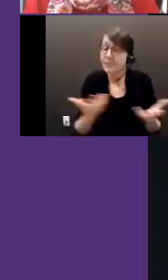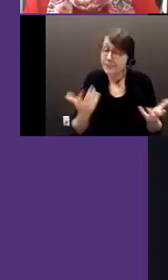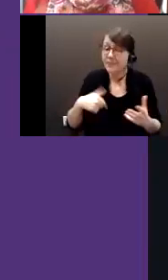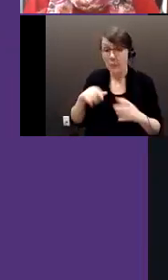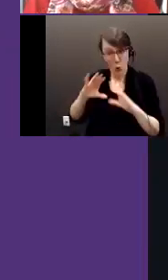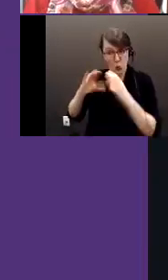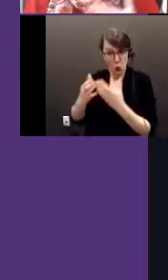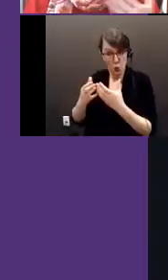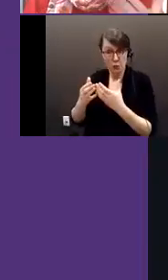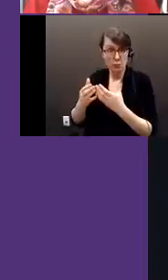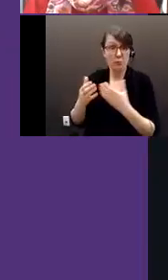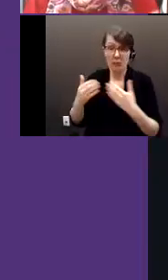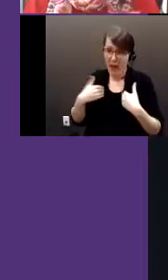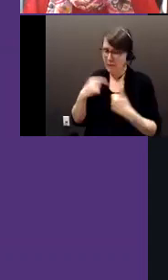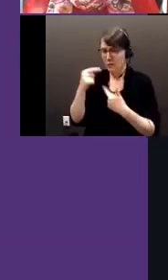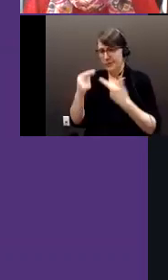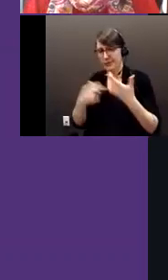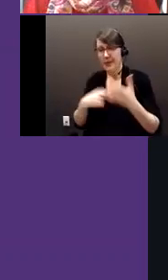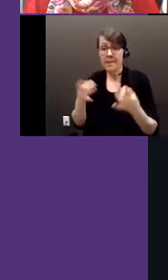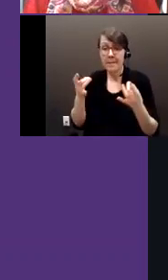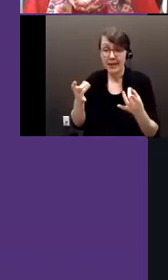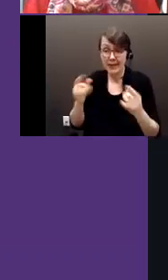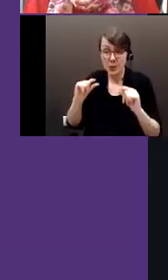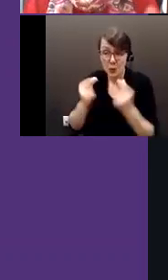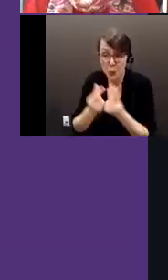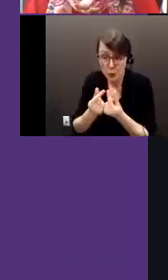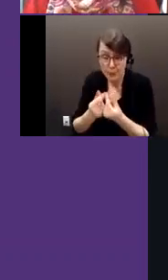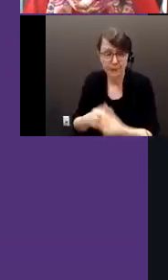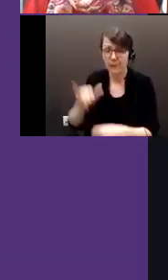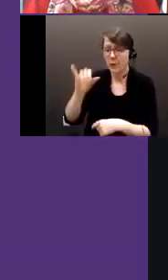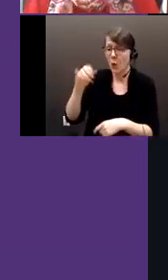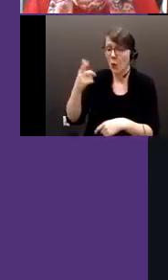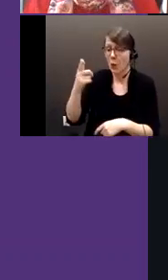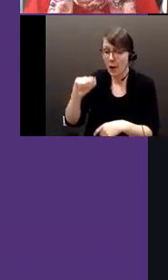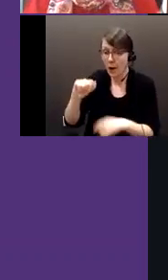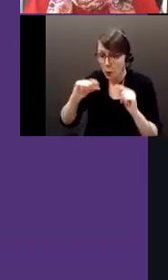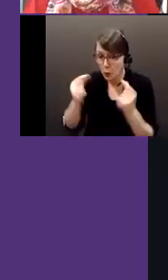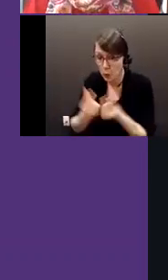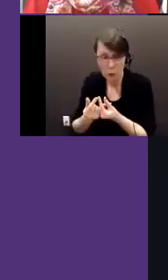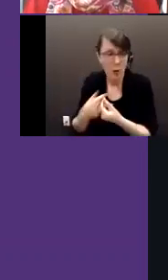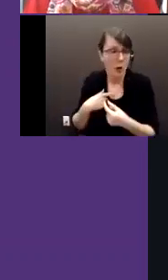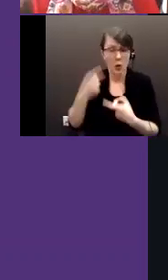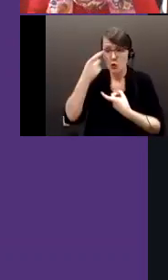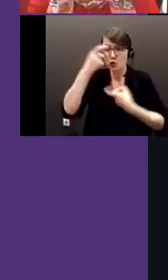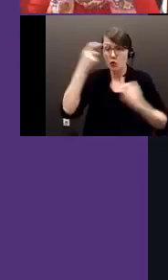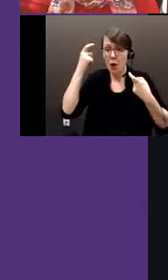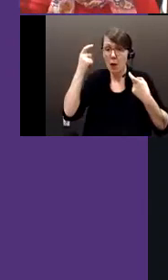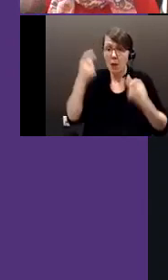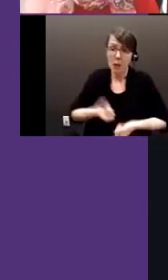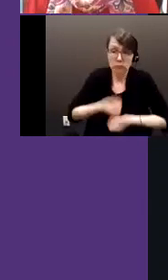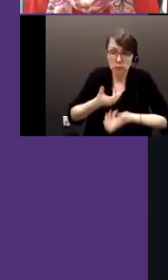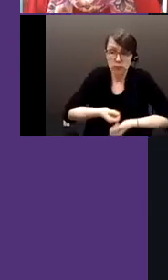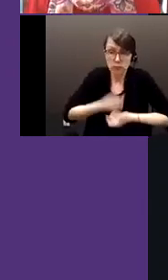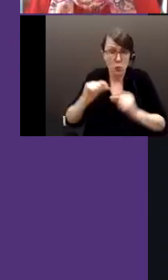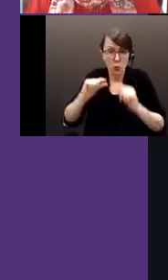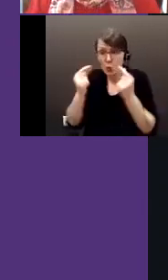have meditation groups, yoga groups, trauma groups, drop-in groups, ongoing groups. We've tried